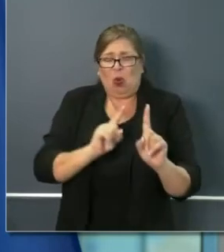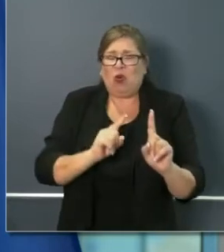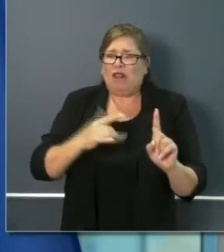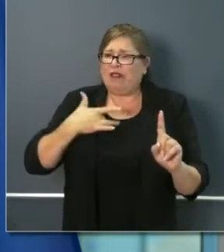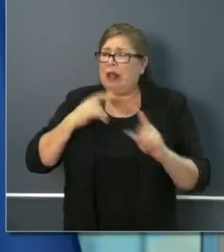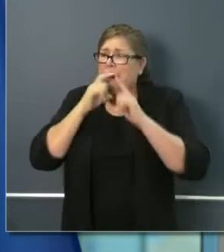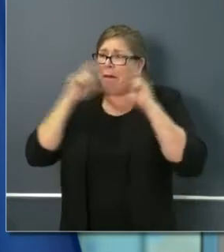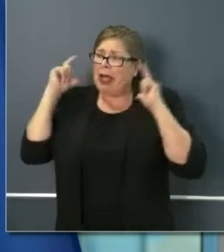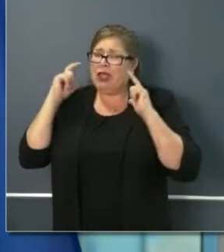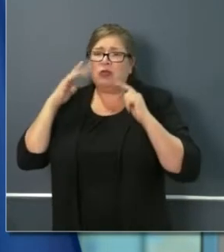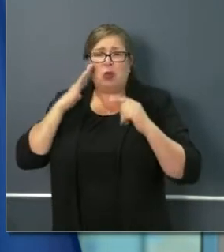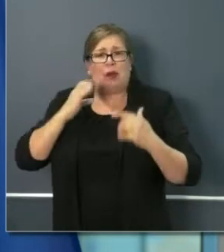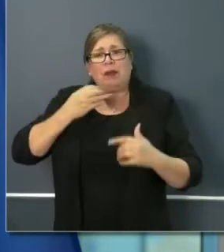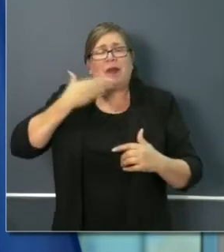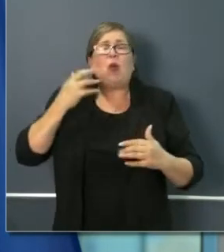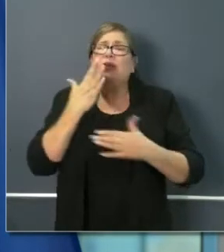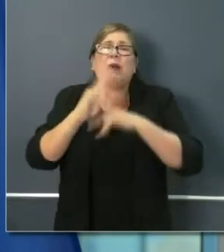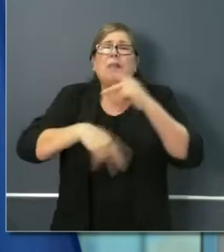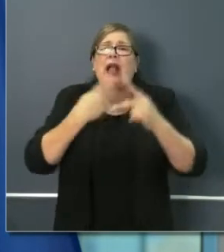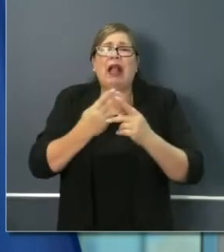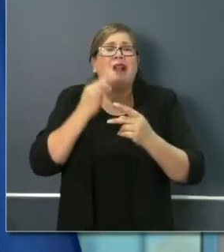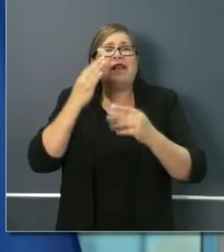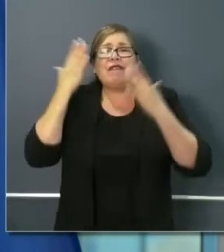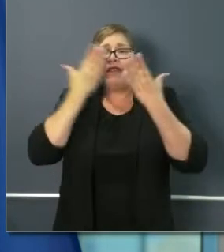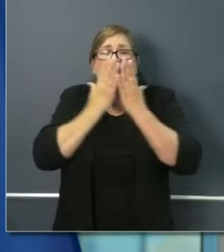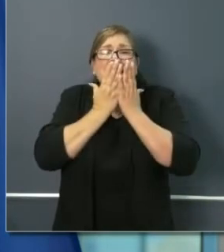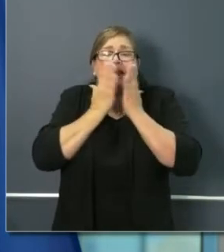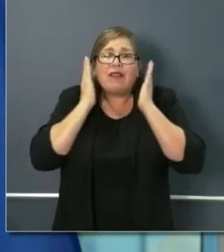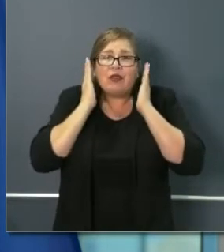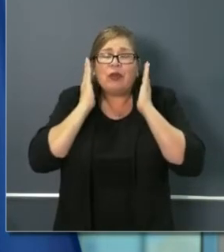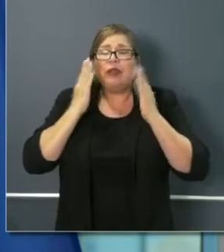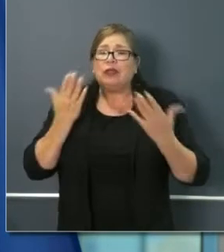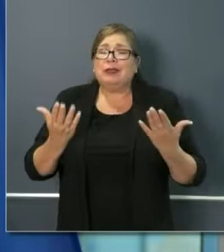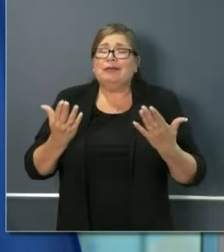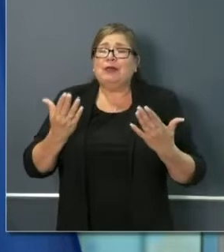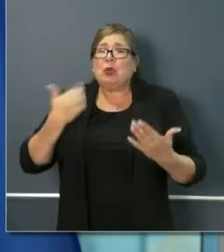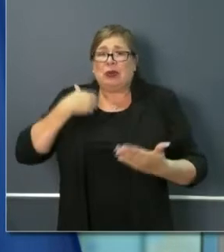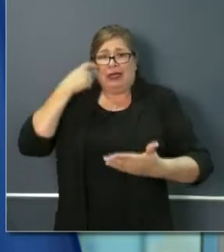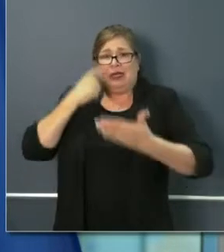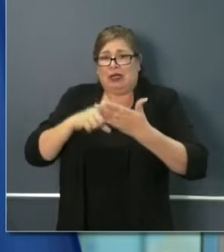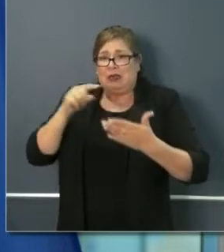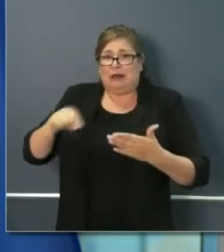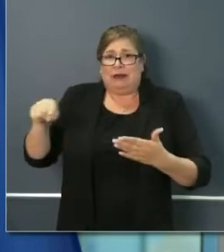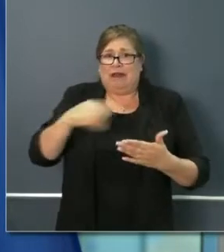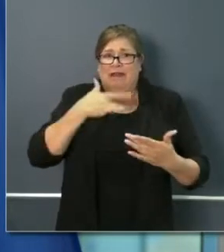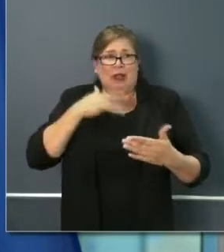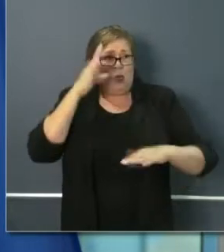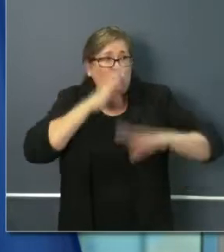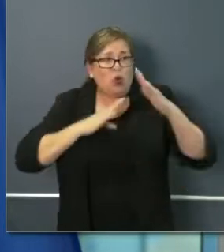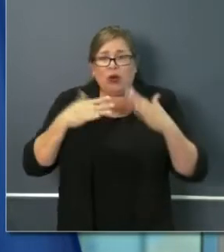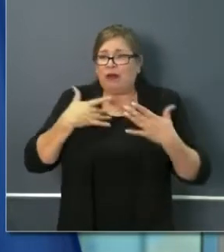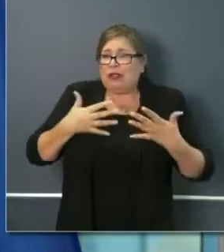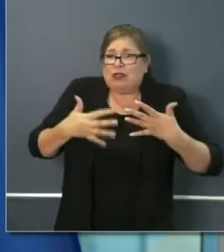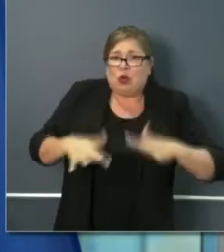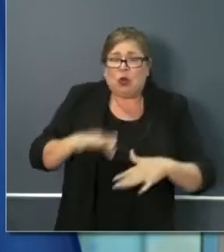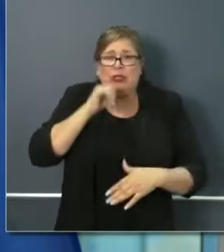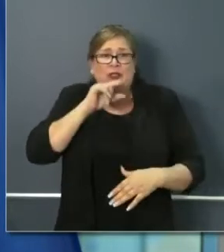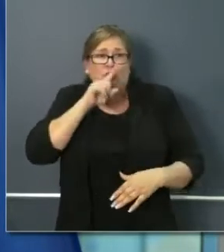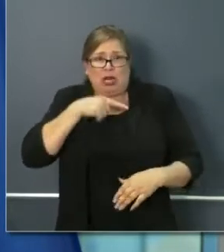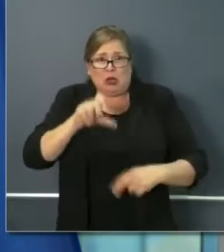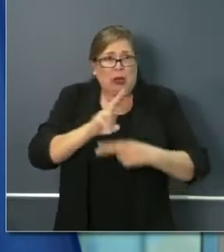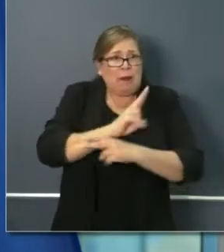masks or a version of face covering. We recognize that anxiety, and we want to meet that in terms of